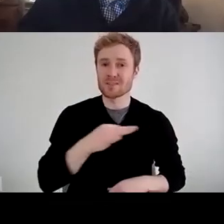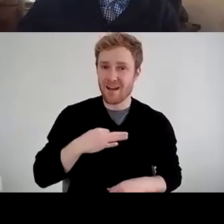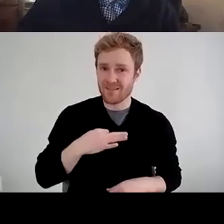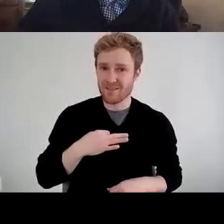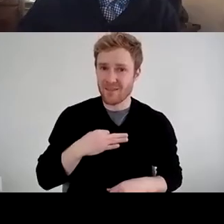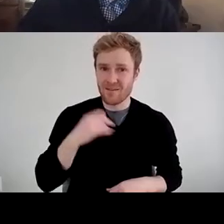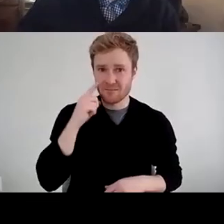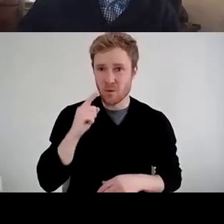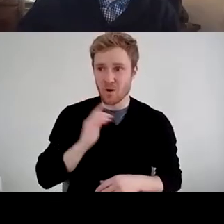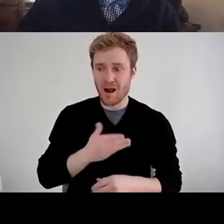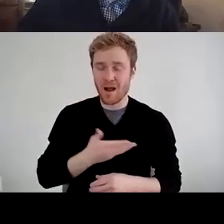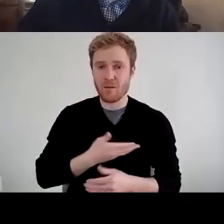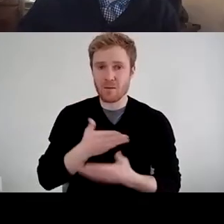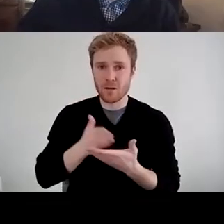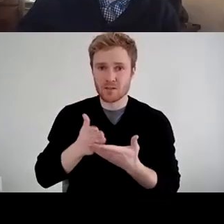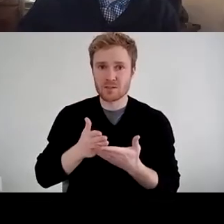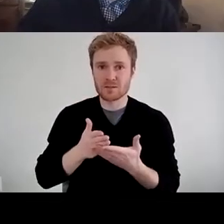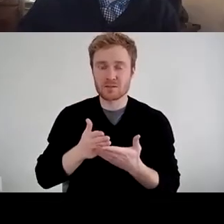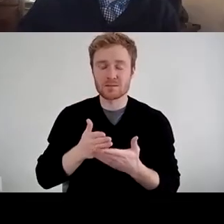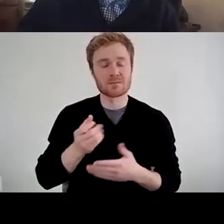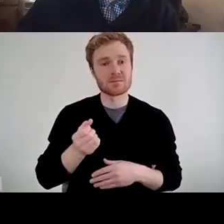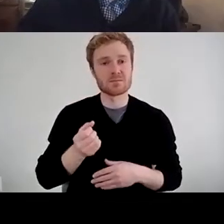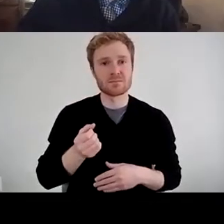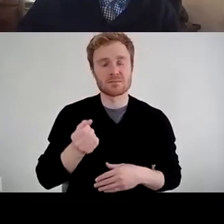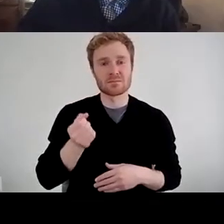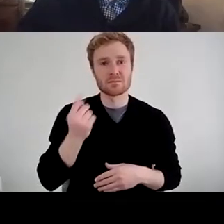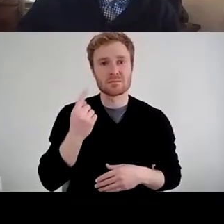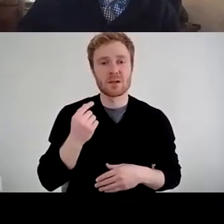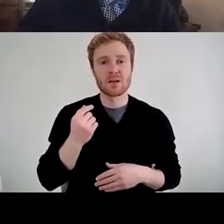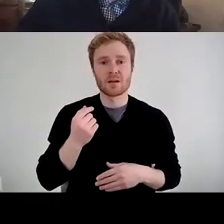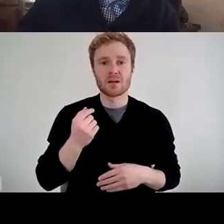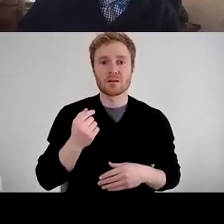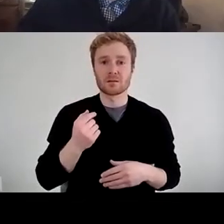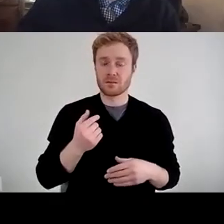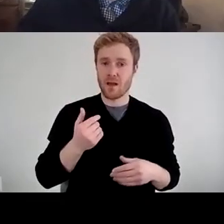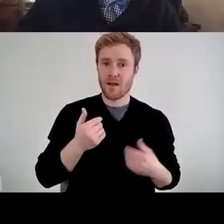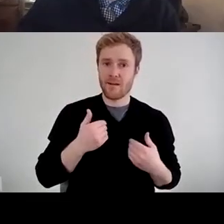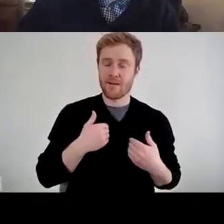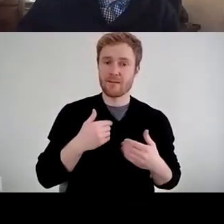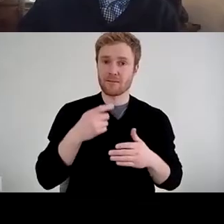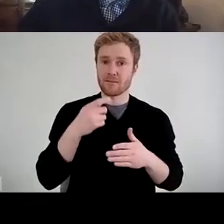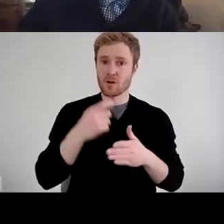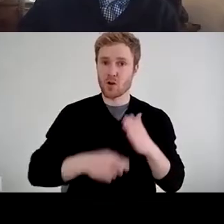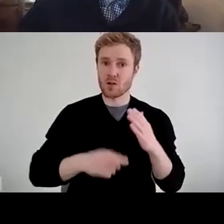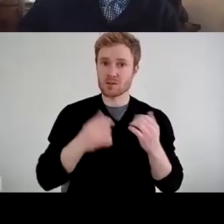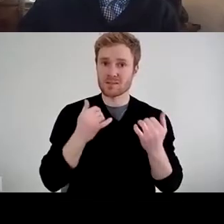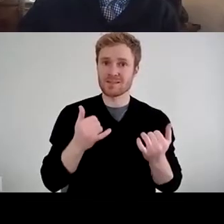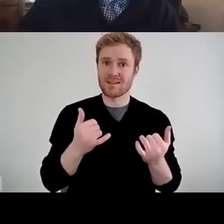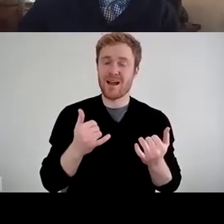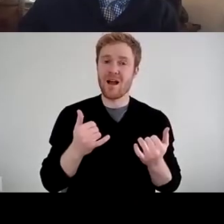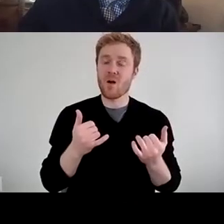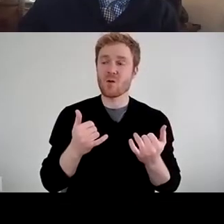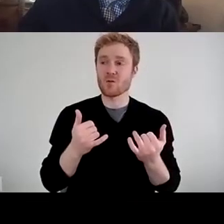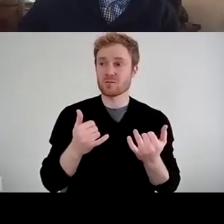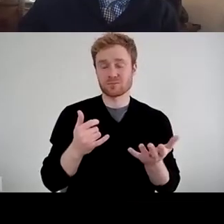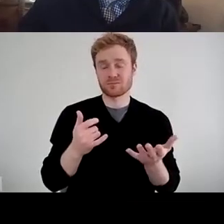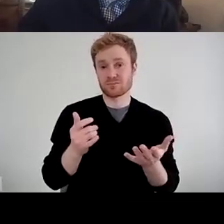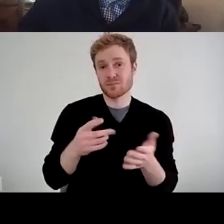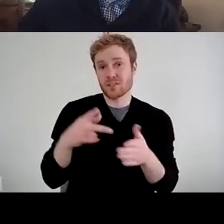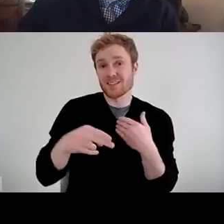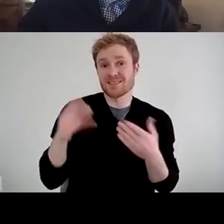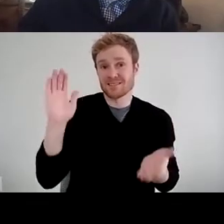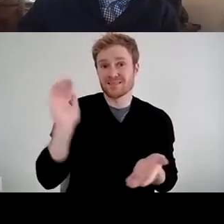things where there's recruiting classes, a bunch of recruiting classes have come online, but that we should all keep our eyes on that. We don't want to expend